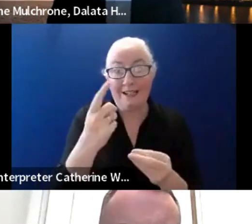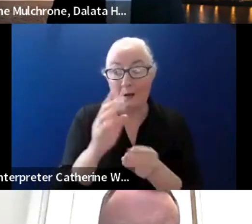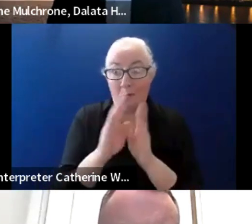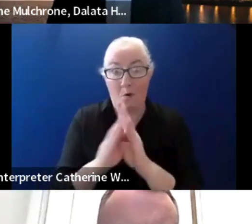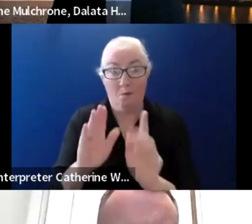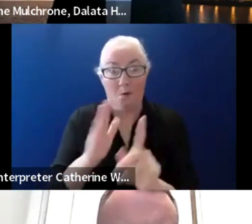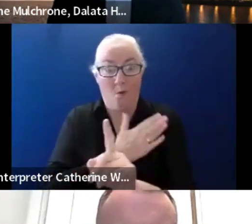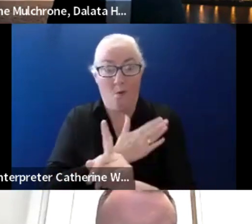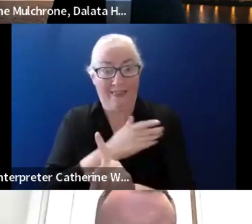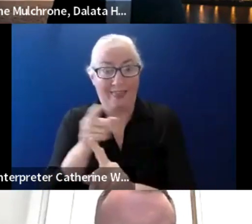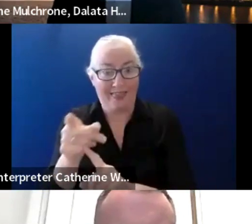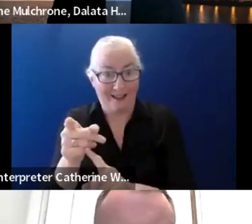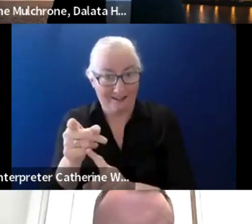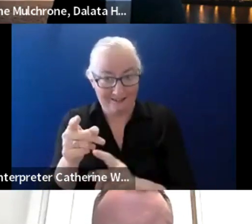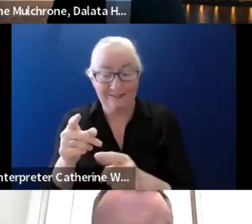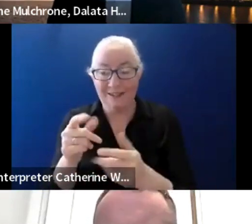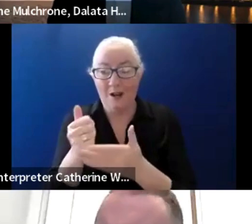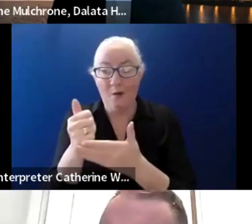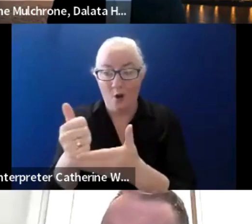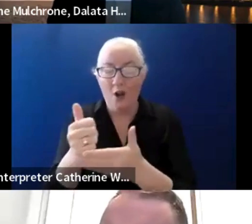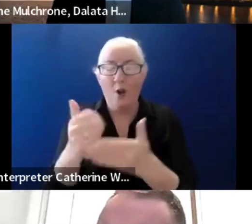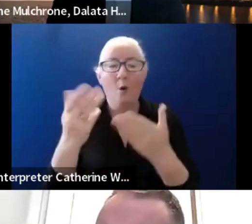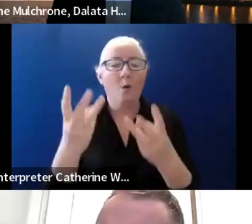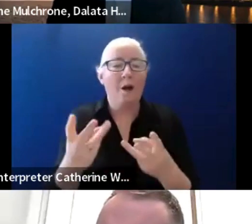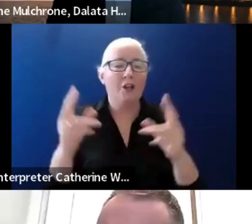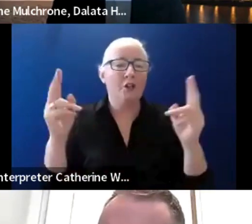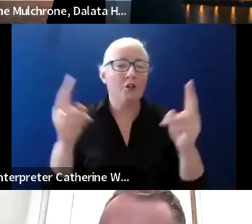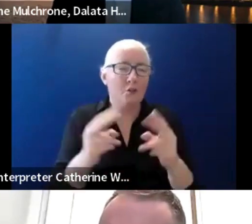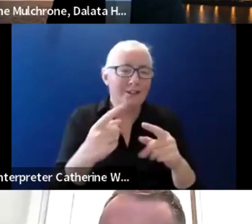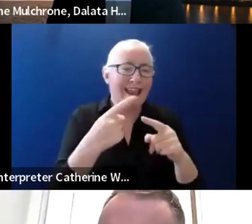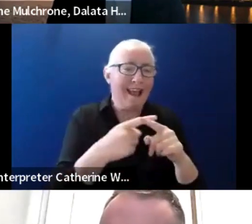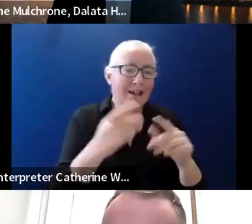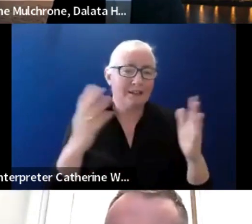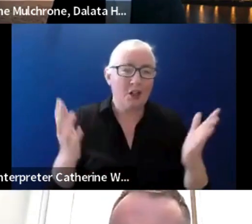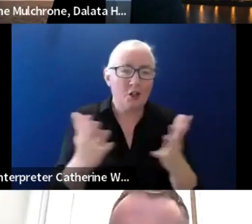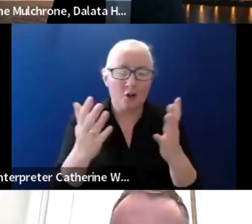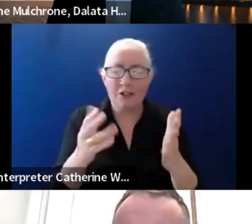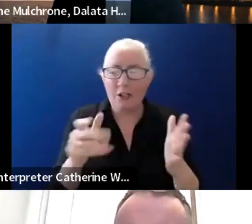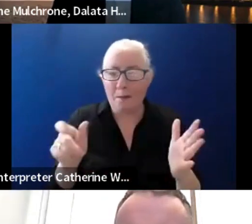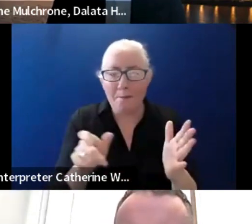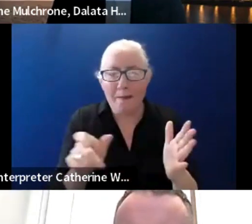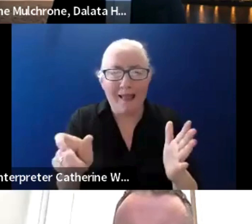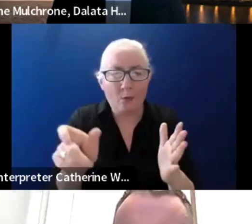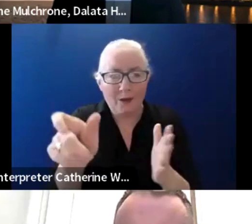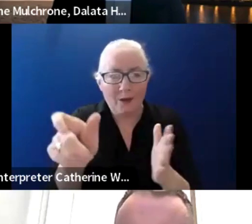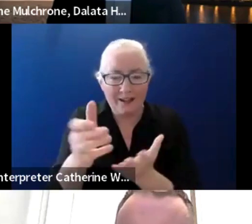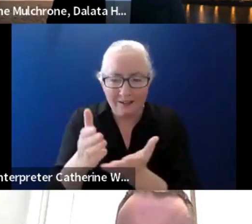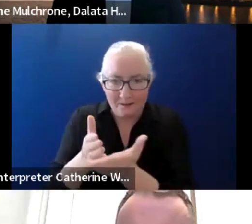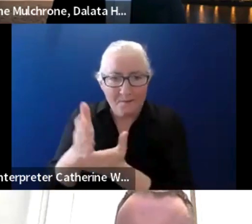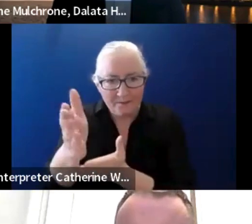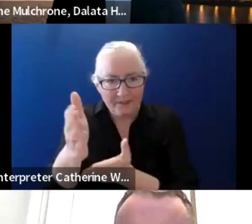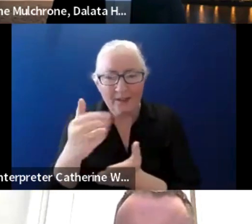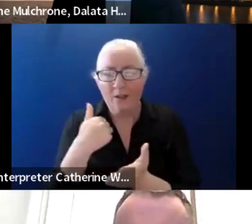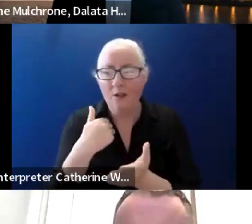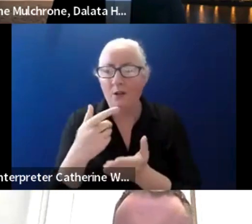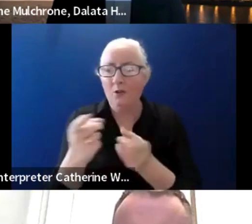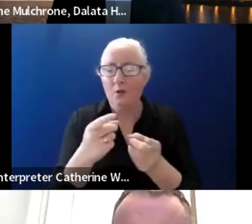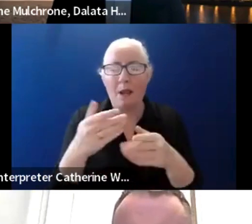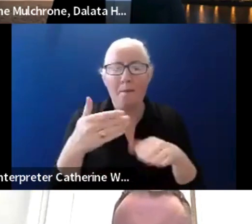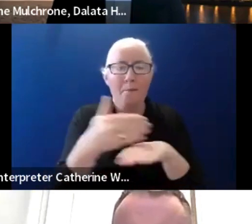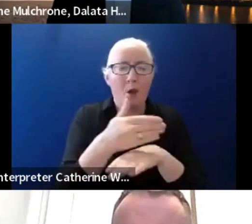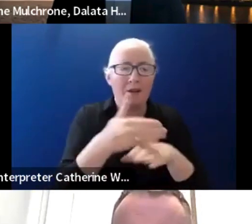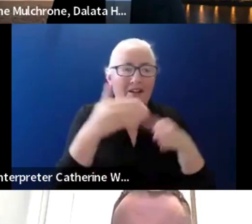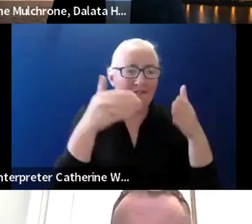like, I suppose, to reduce and encourage our pathway there. We did things like employee focus